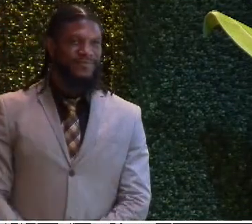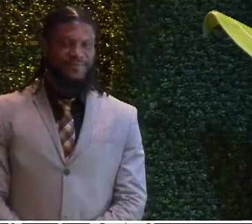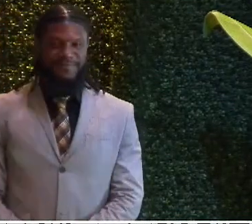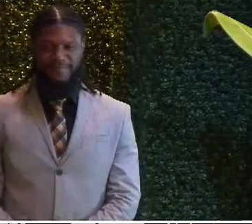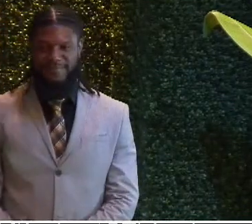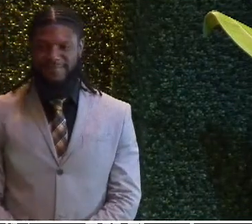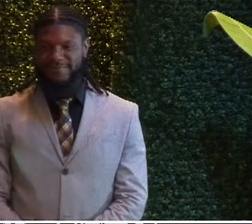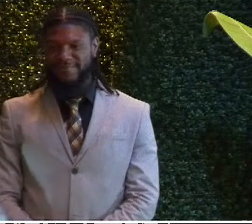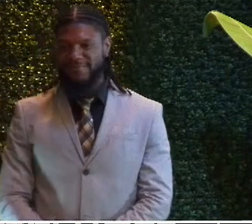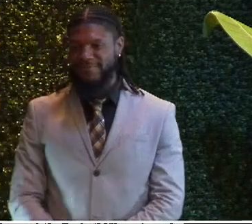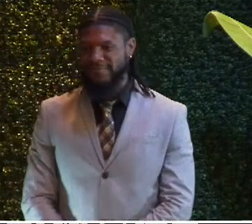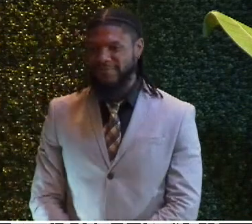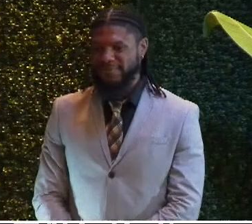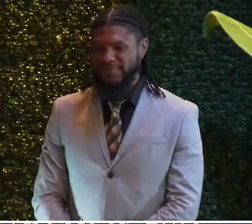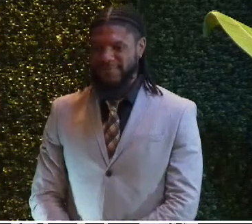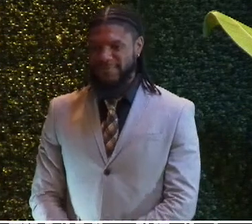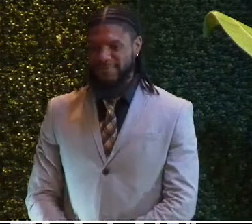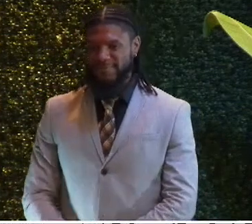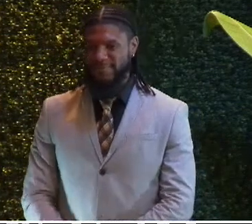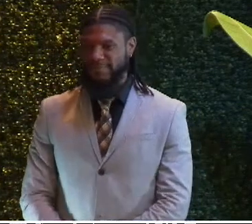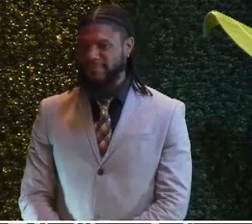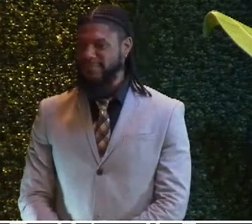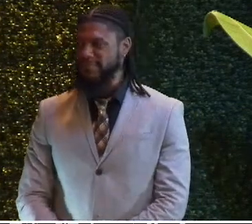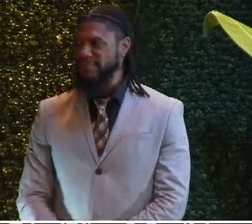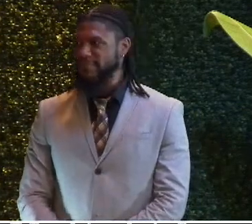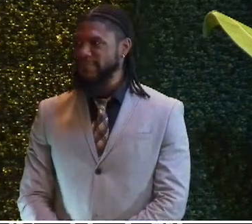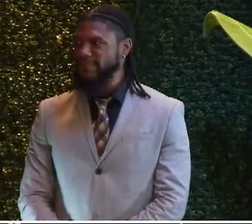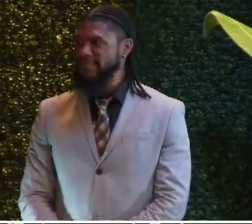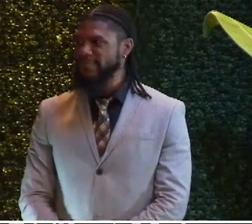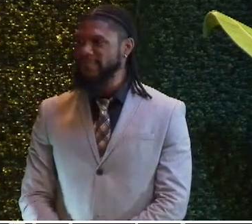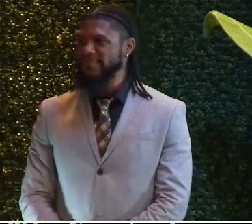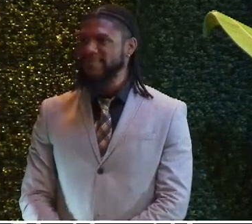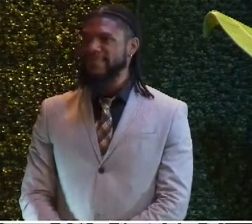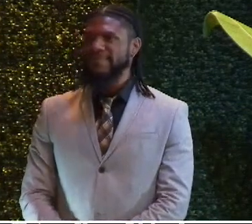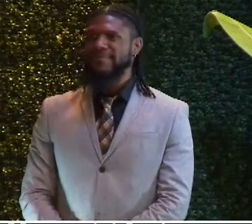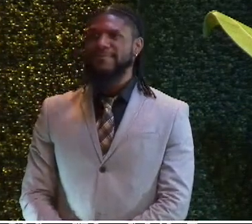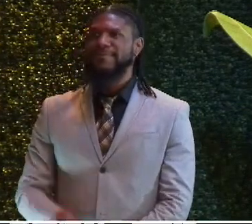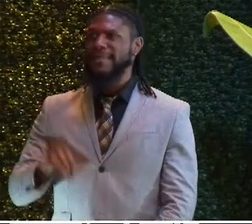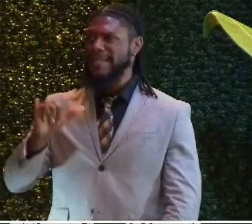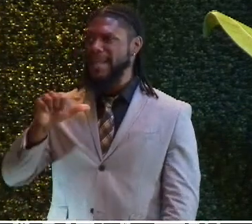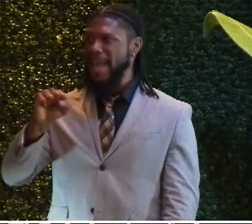this purse is very expensive. Yes, it costs.